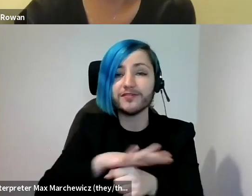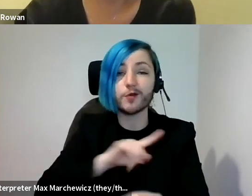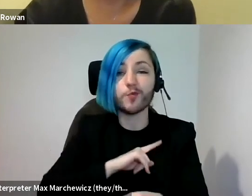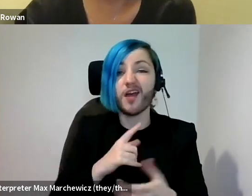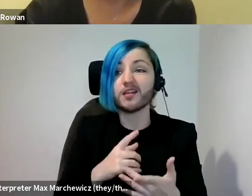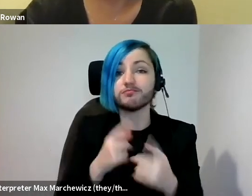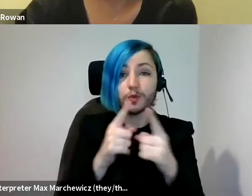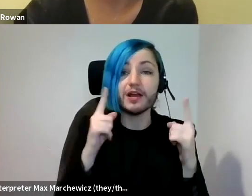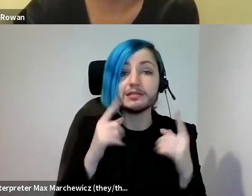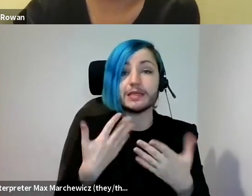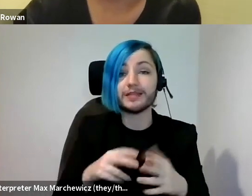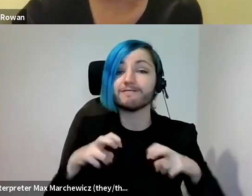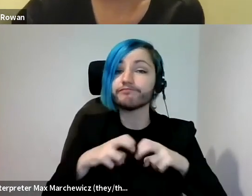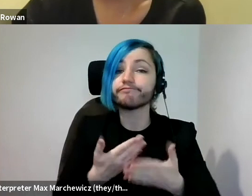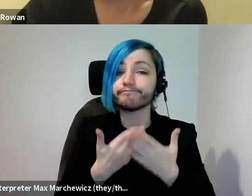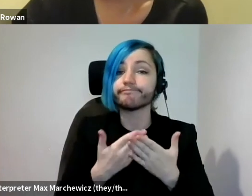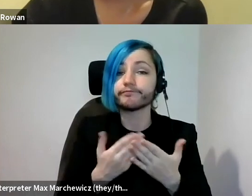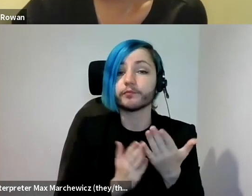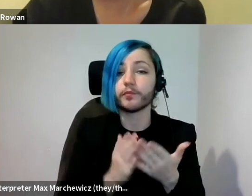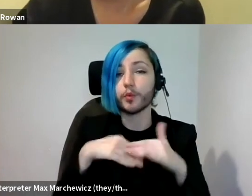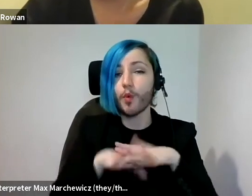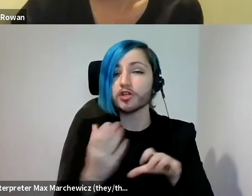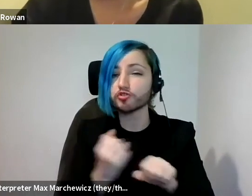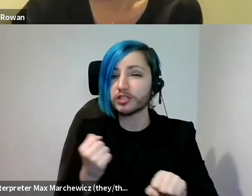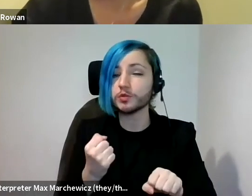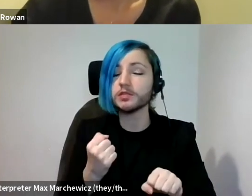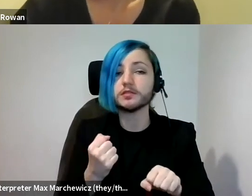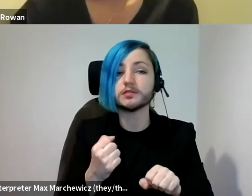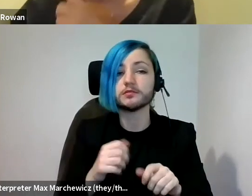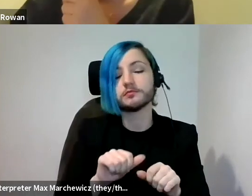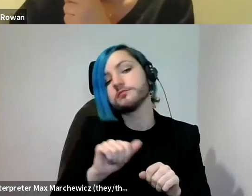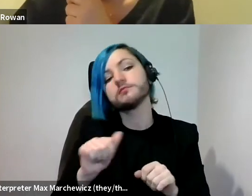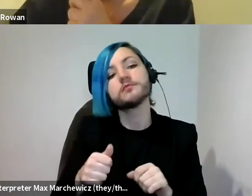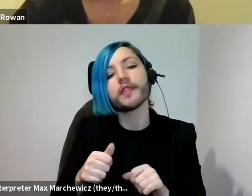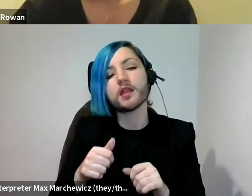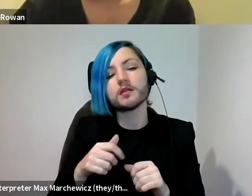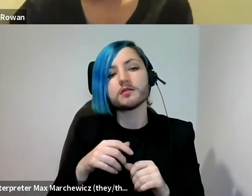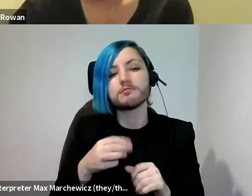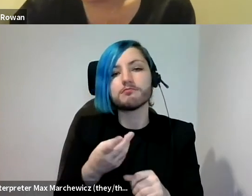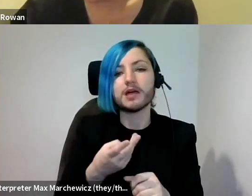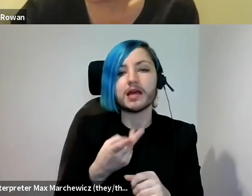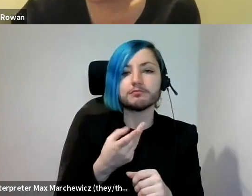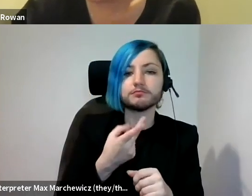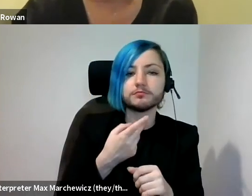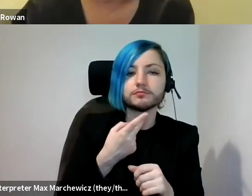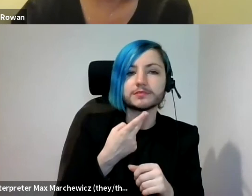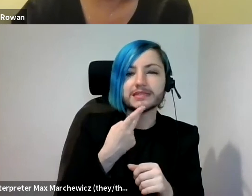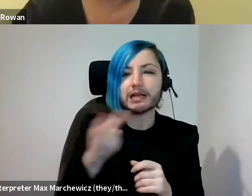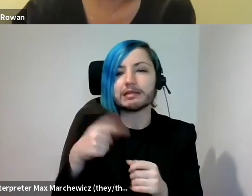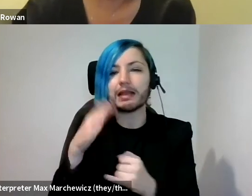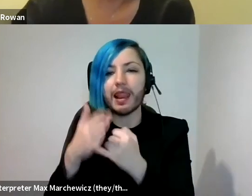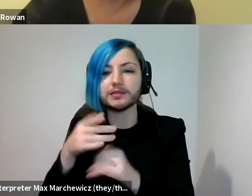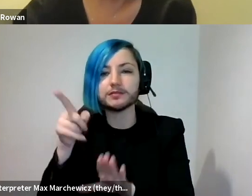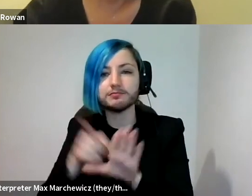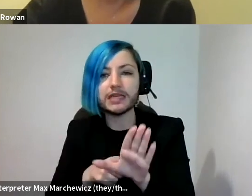an undergraduate, and between my penultimate year and my final year, I did a summer